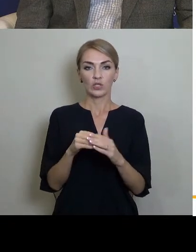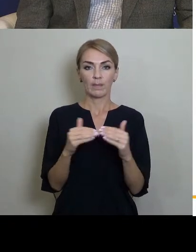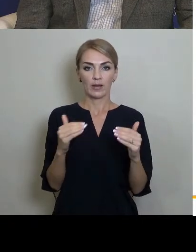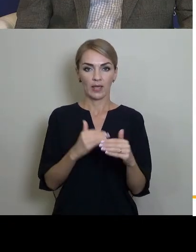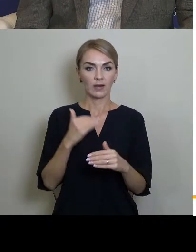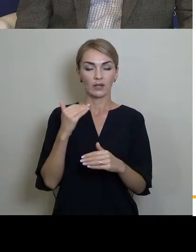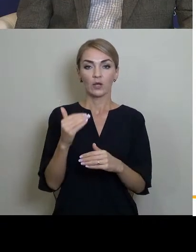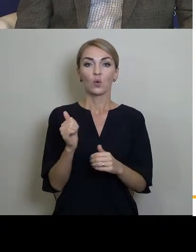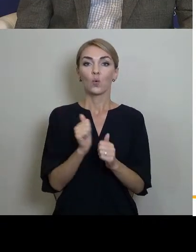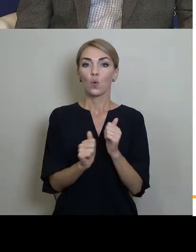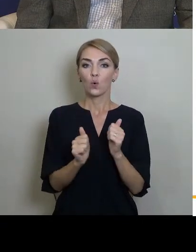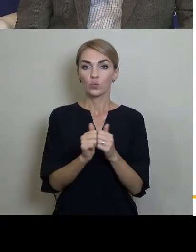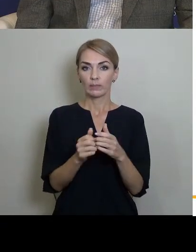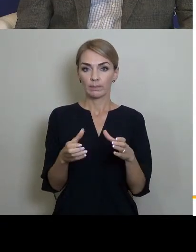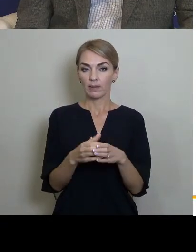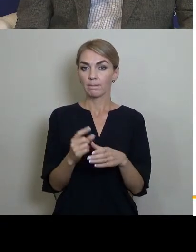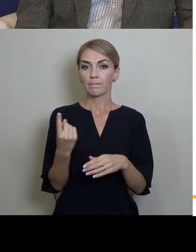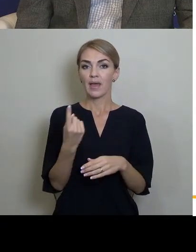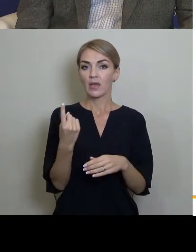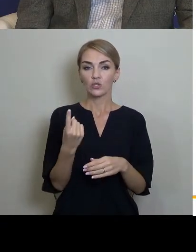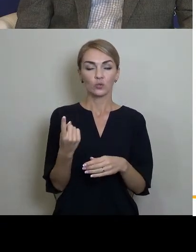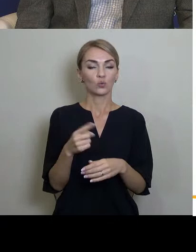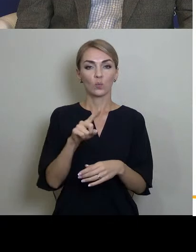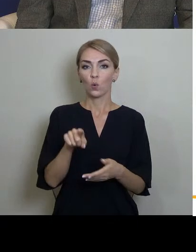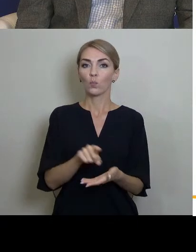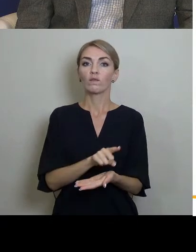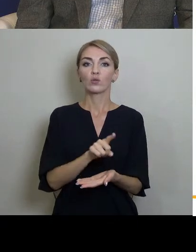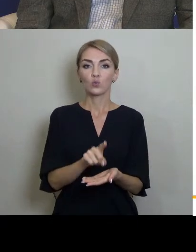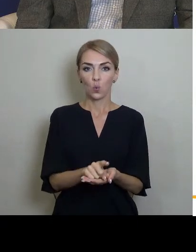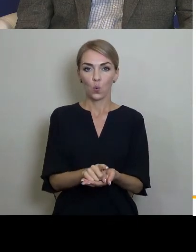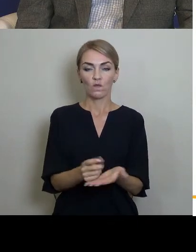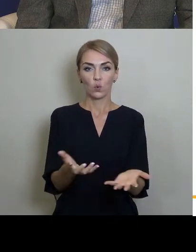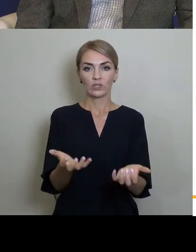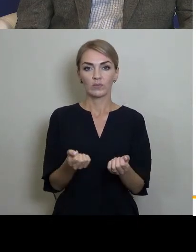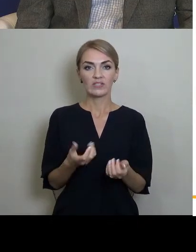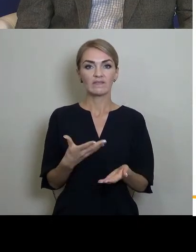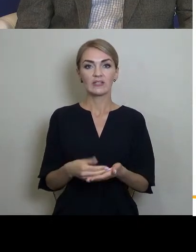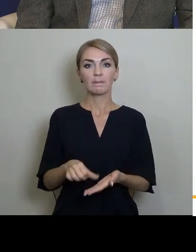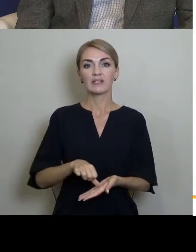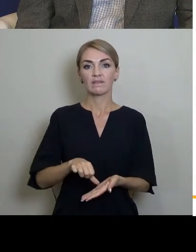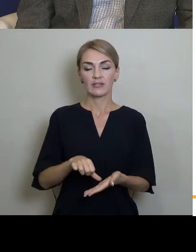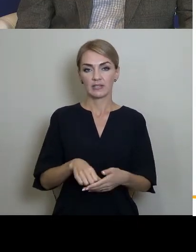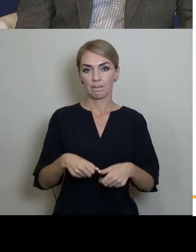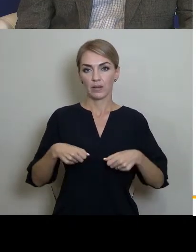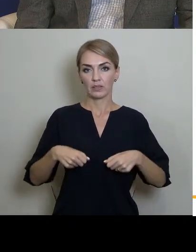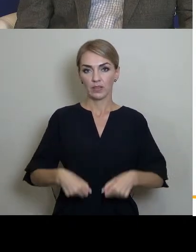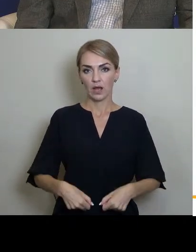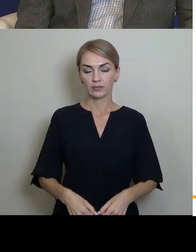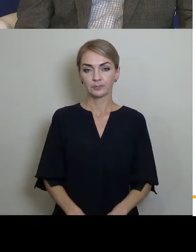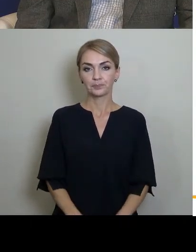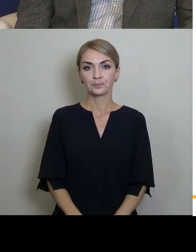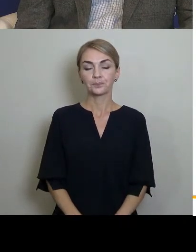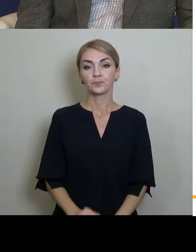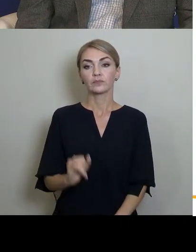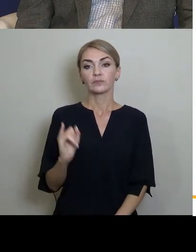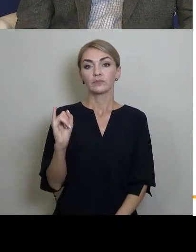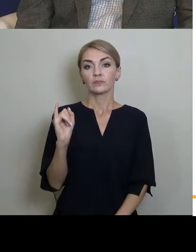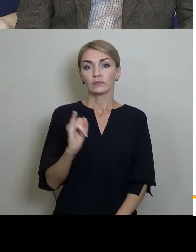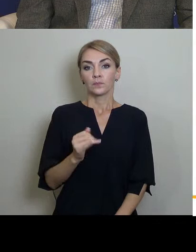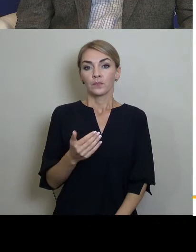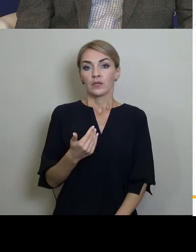parties overcame the 5% threshold. The first number on the party list issued to